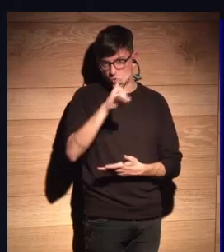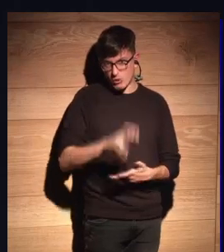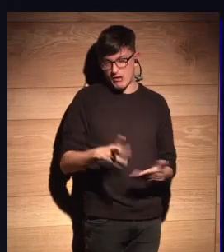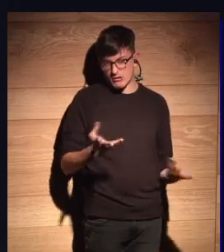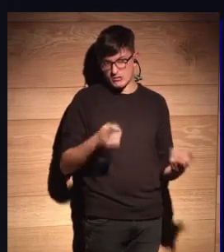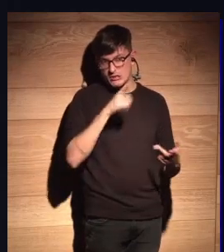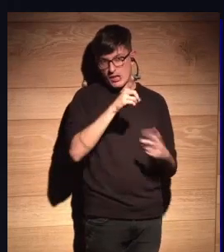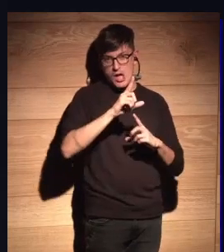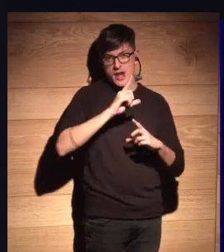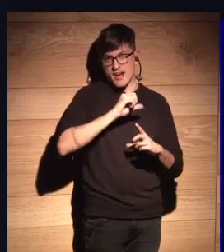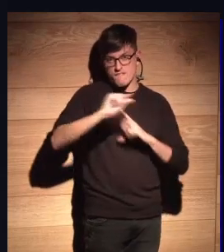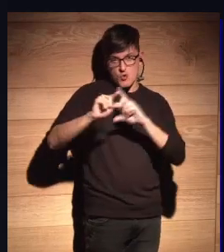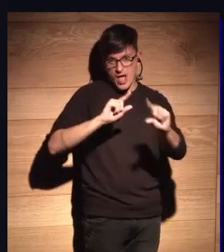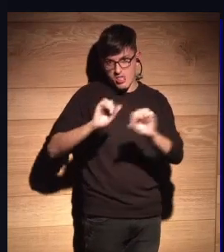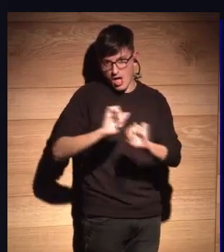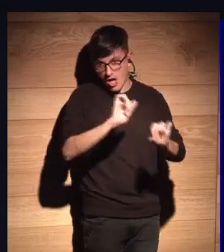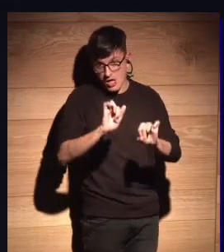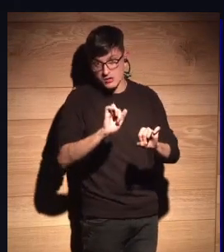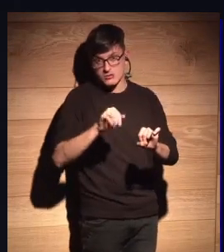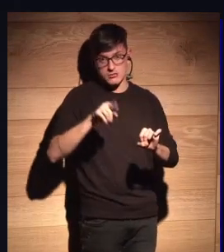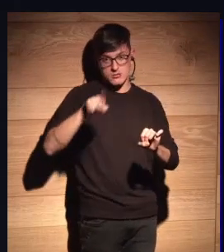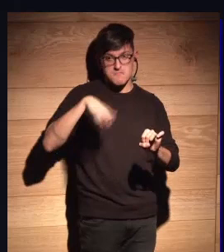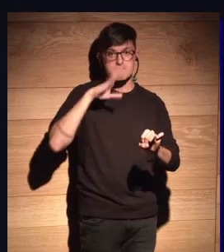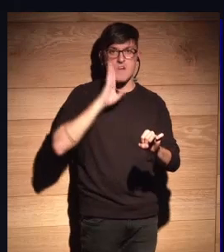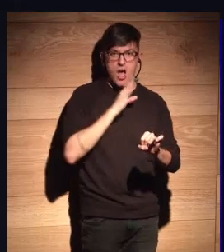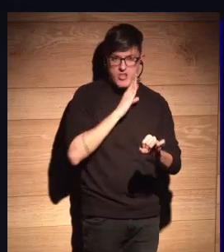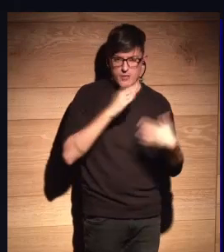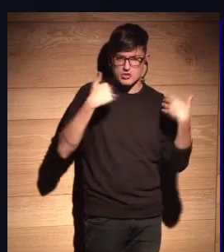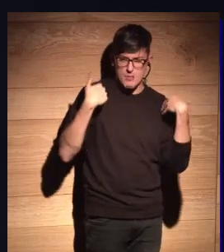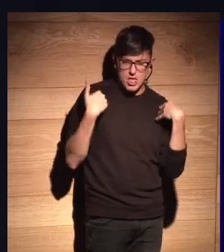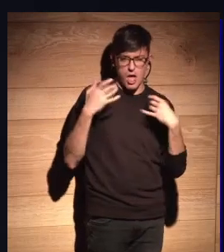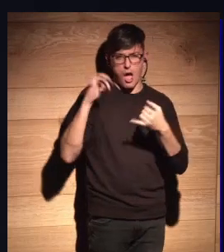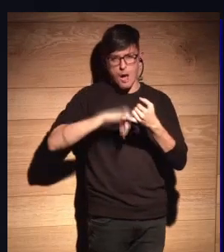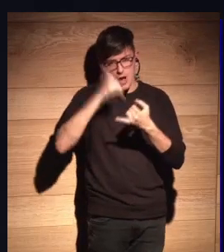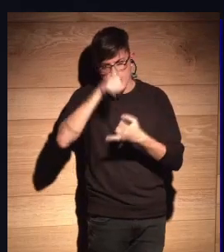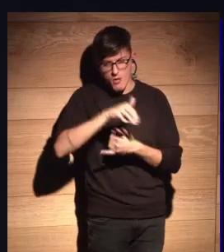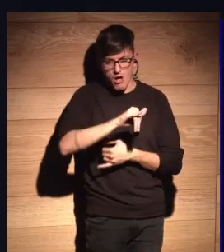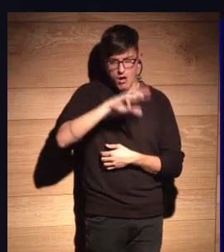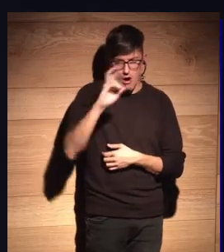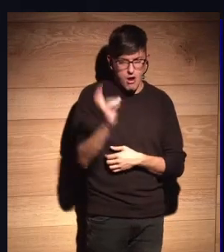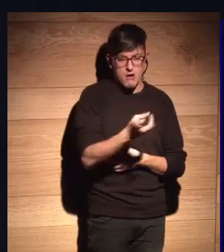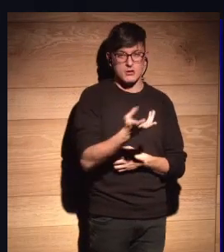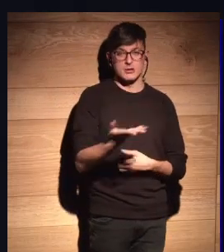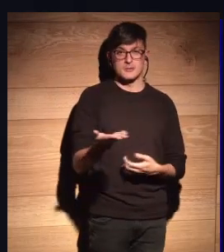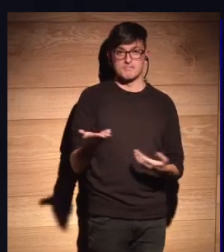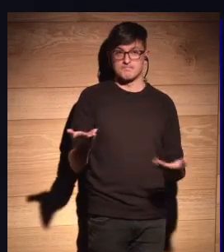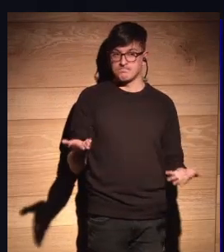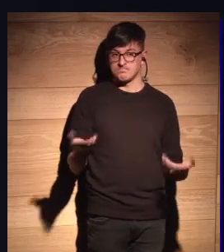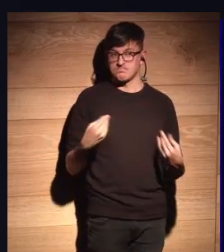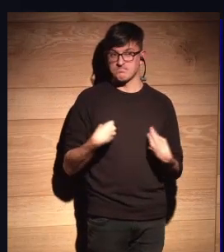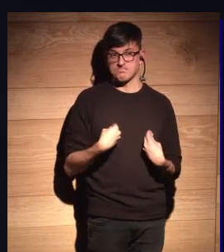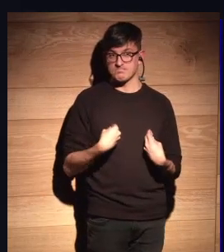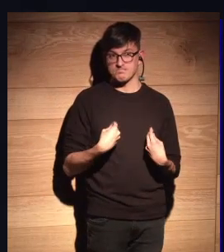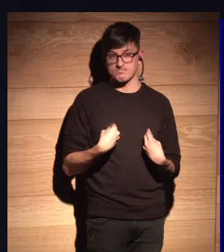a mother with all this responsibility, and having a husband who wasn't living, he was in